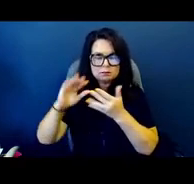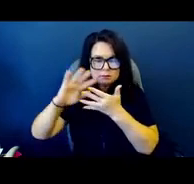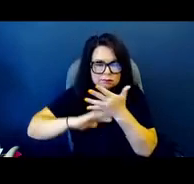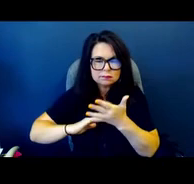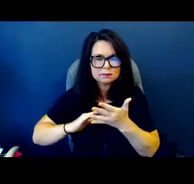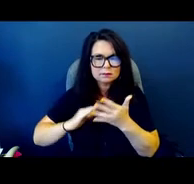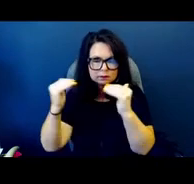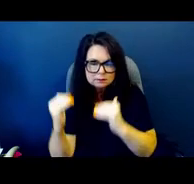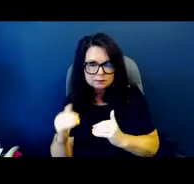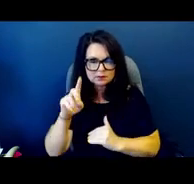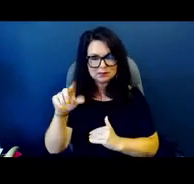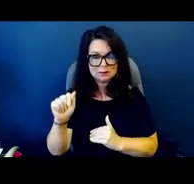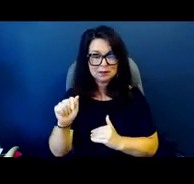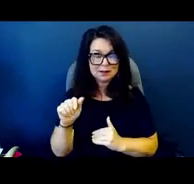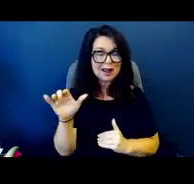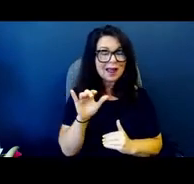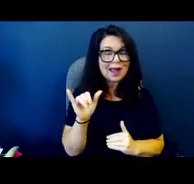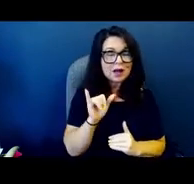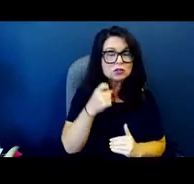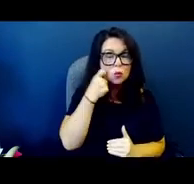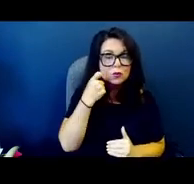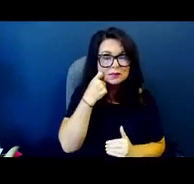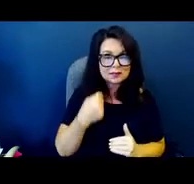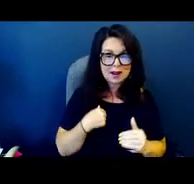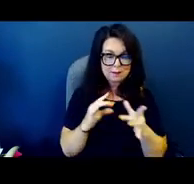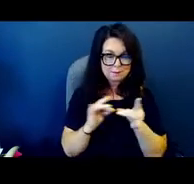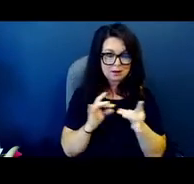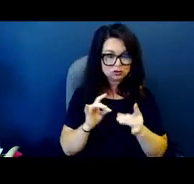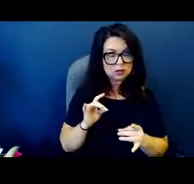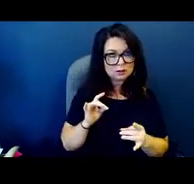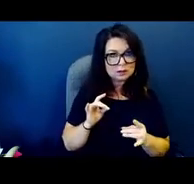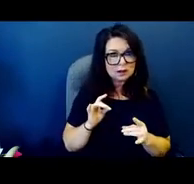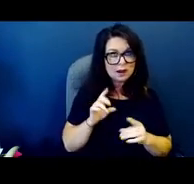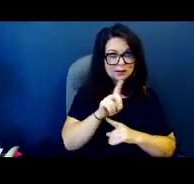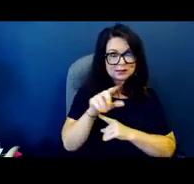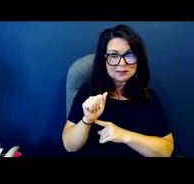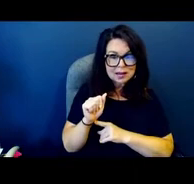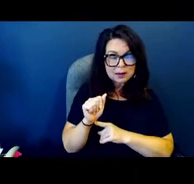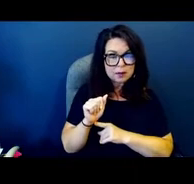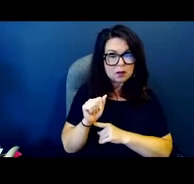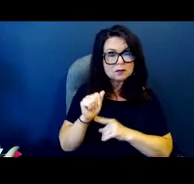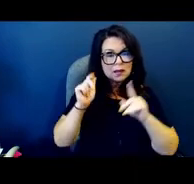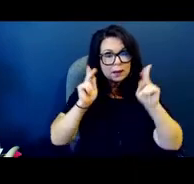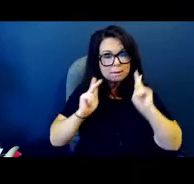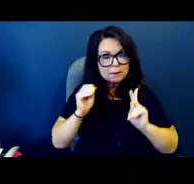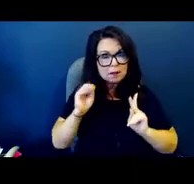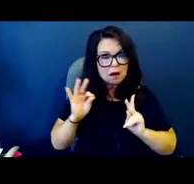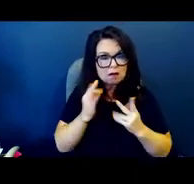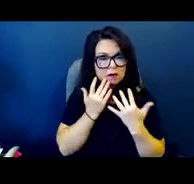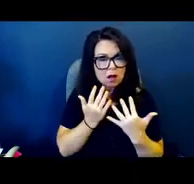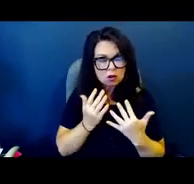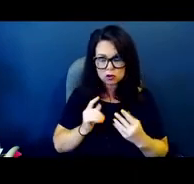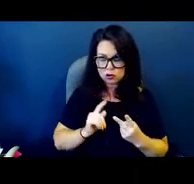little bit earlier. You know, disabled people of color, disabled people who are members of